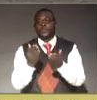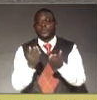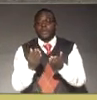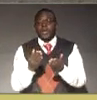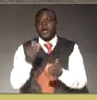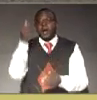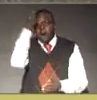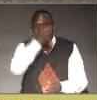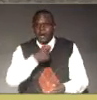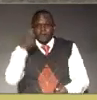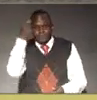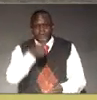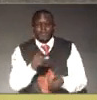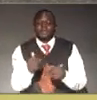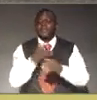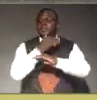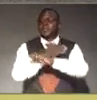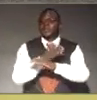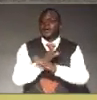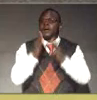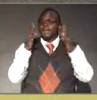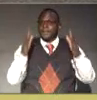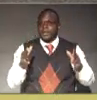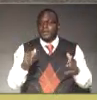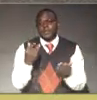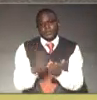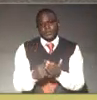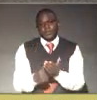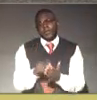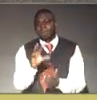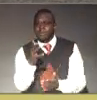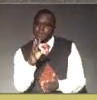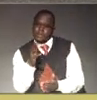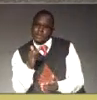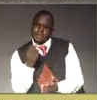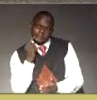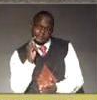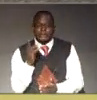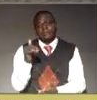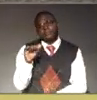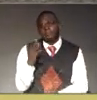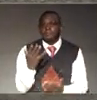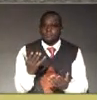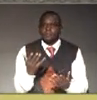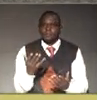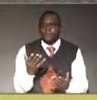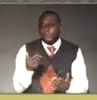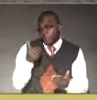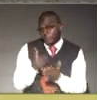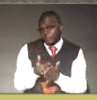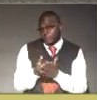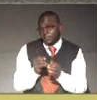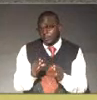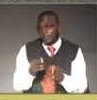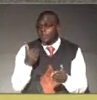Africa is quite big, Zambia is quite big, Uganda is a bit, I haven't seen a lot good, they've